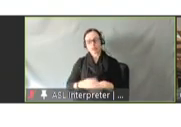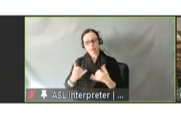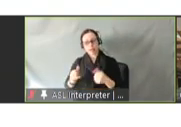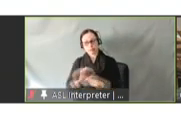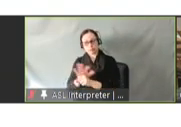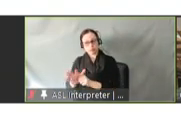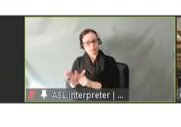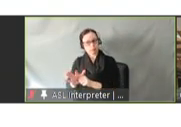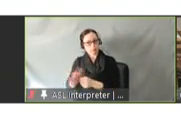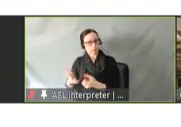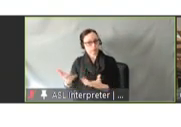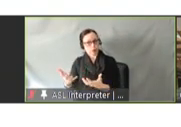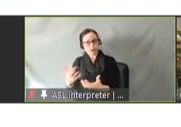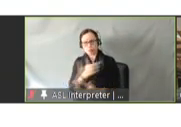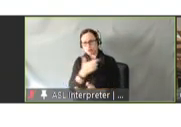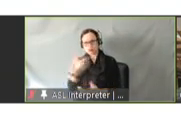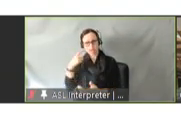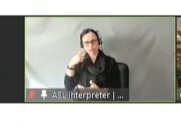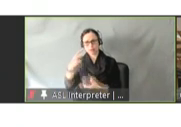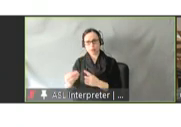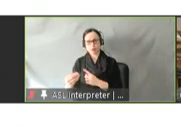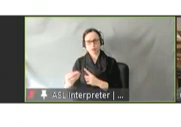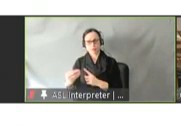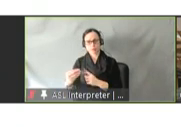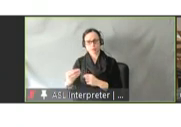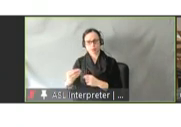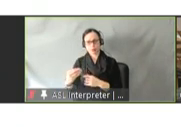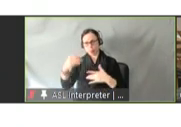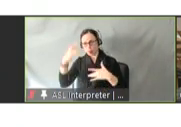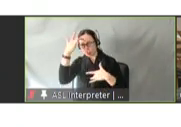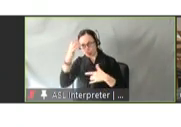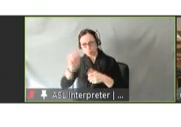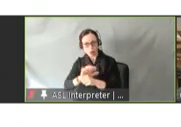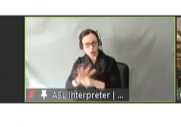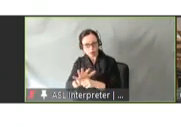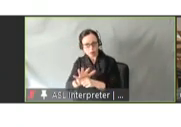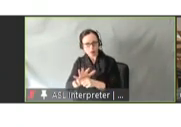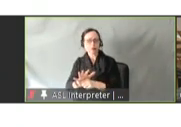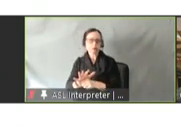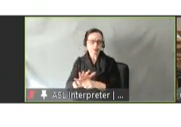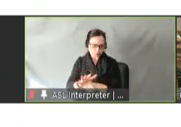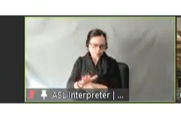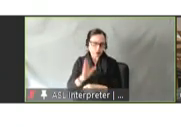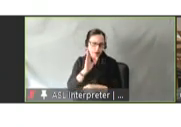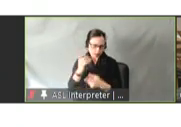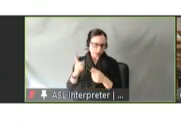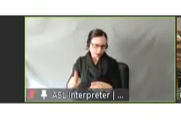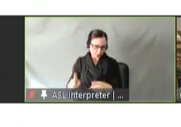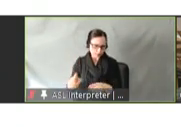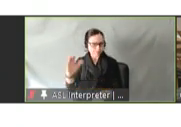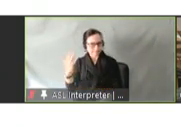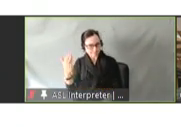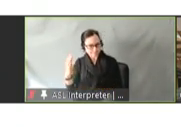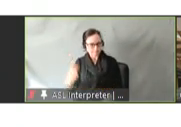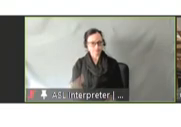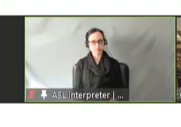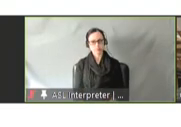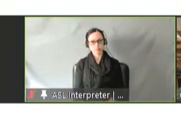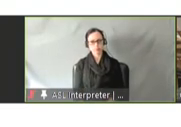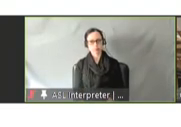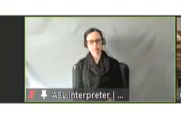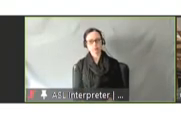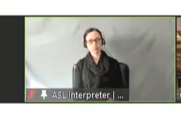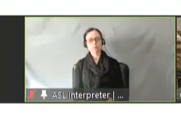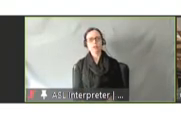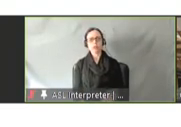you know, the risk of exposure to SARS-CoV-2 appears to be inevitable. Next slide. So